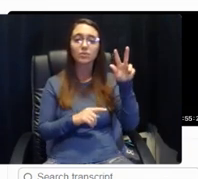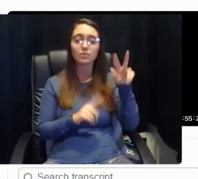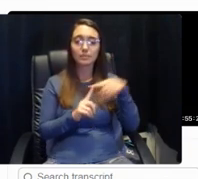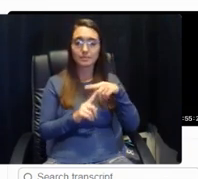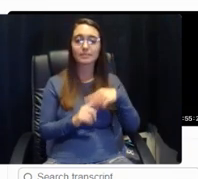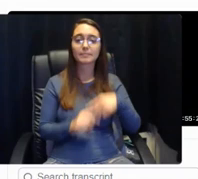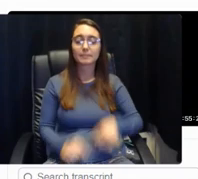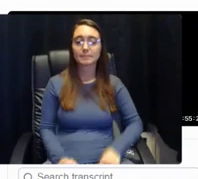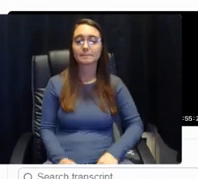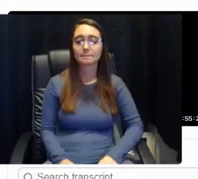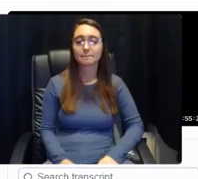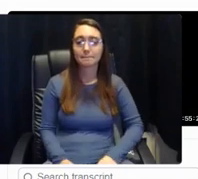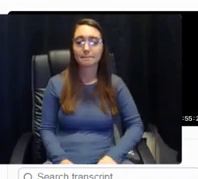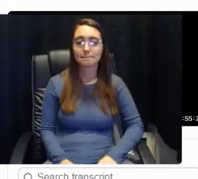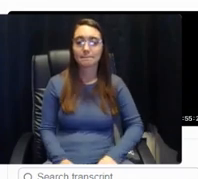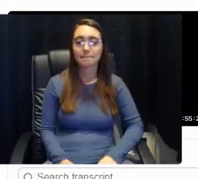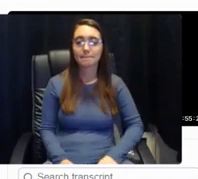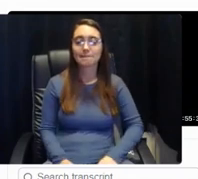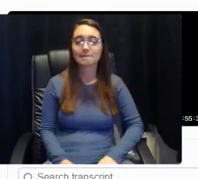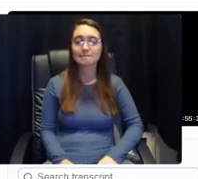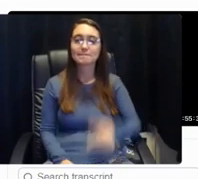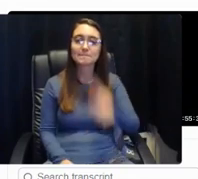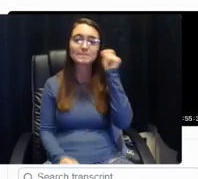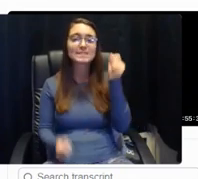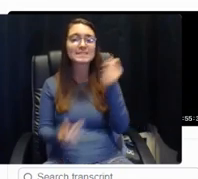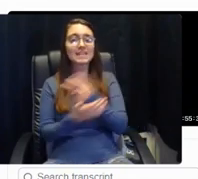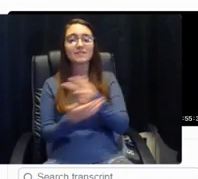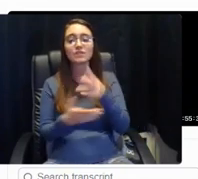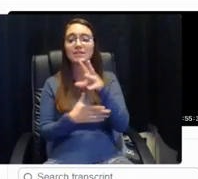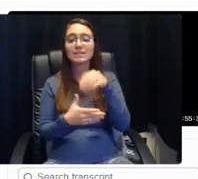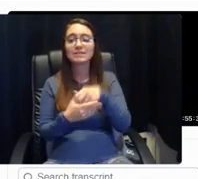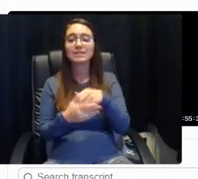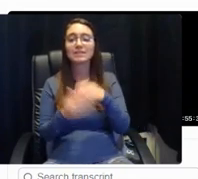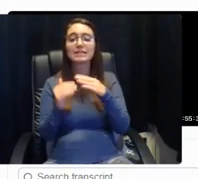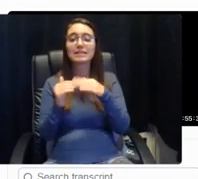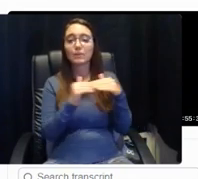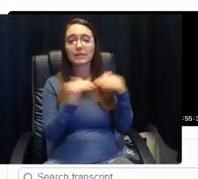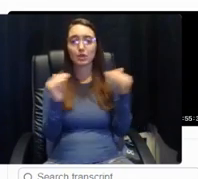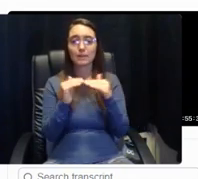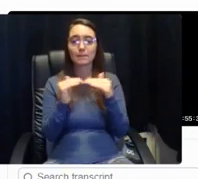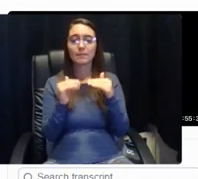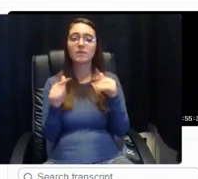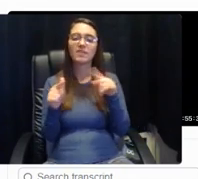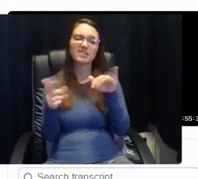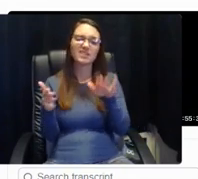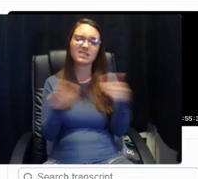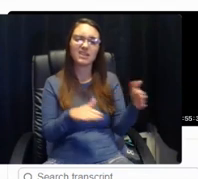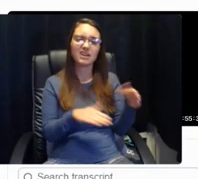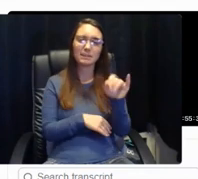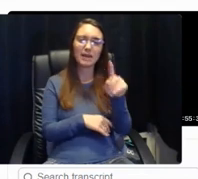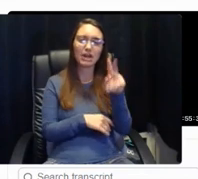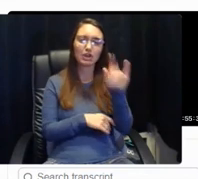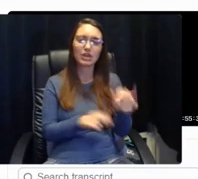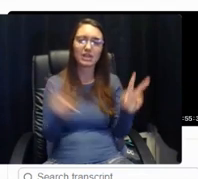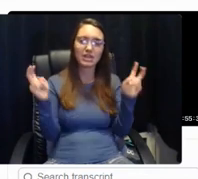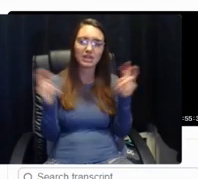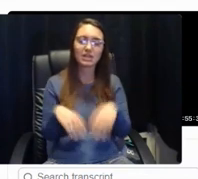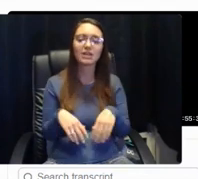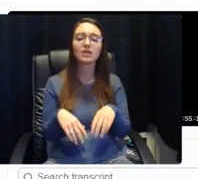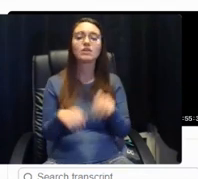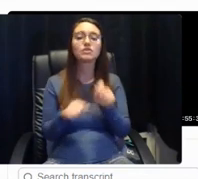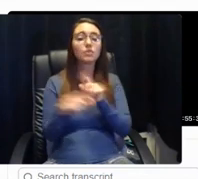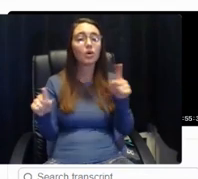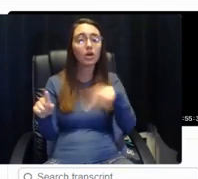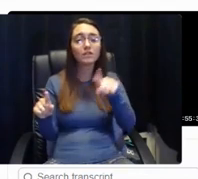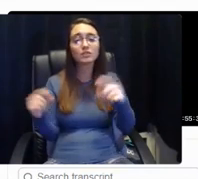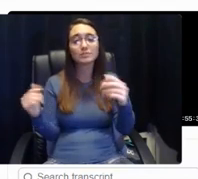positive, 3 positive, because everything is in equilibrium. This is a dead battery, everything in equilibrium. So all of those potential have to